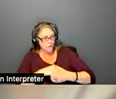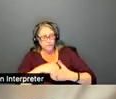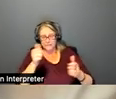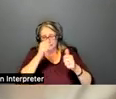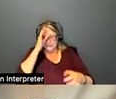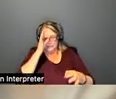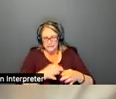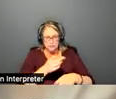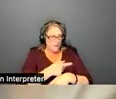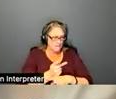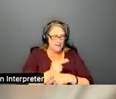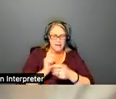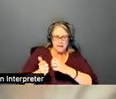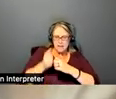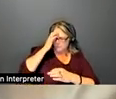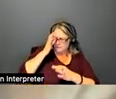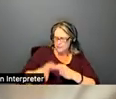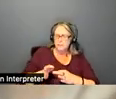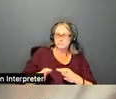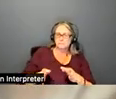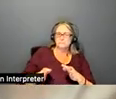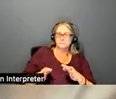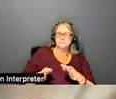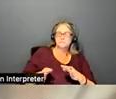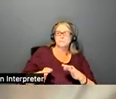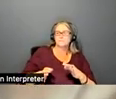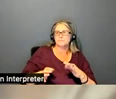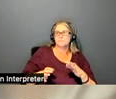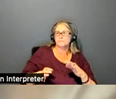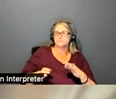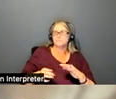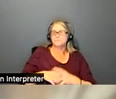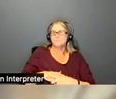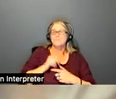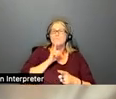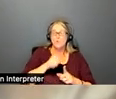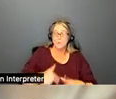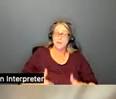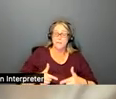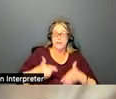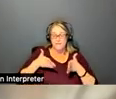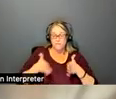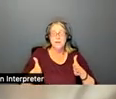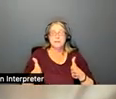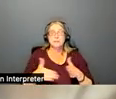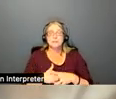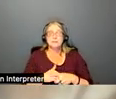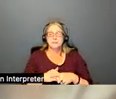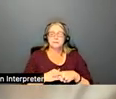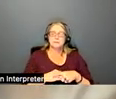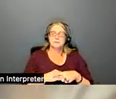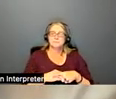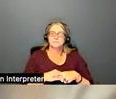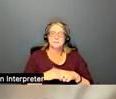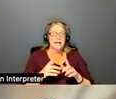decision-making processes. So those are really practical ways to think about how we can